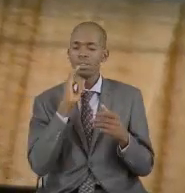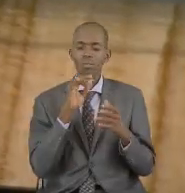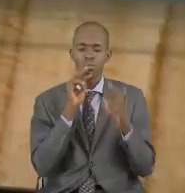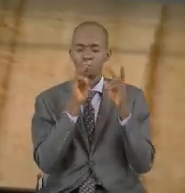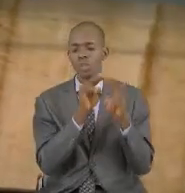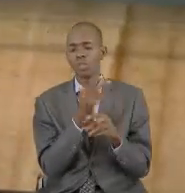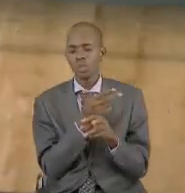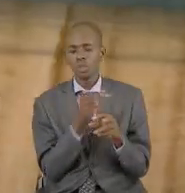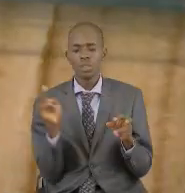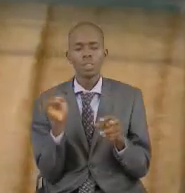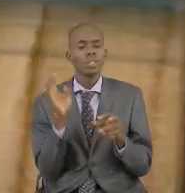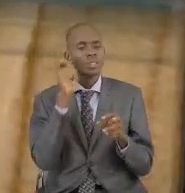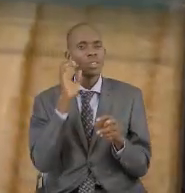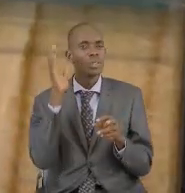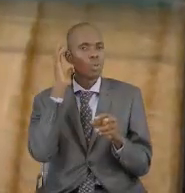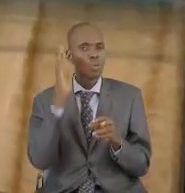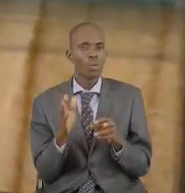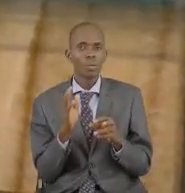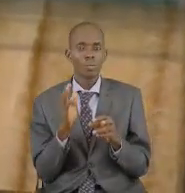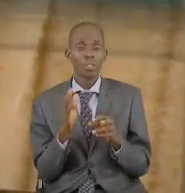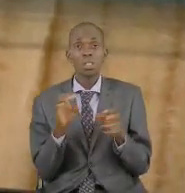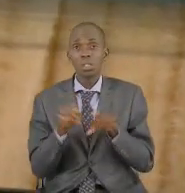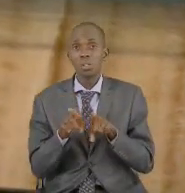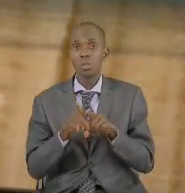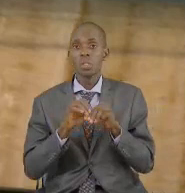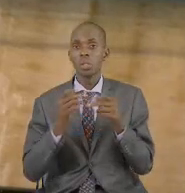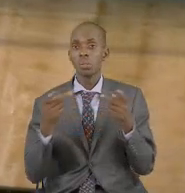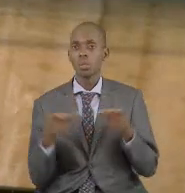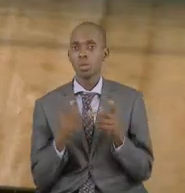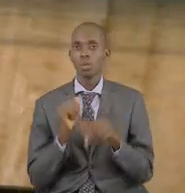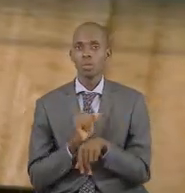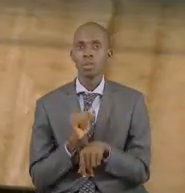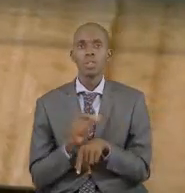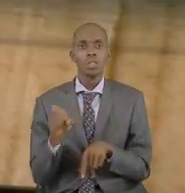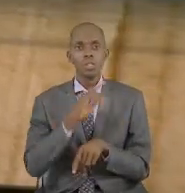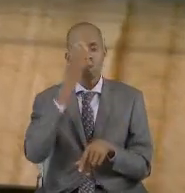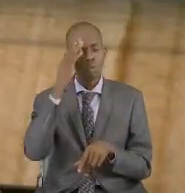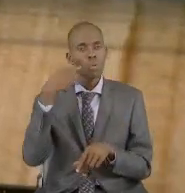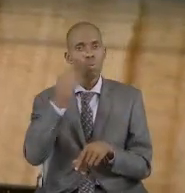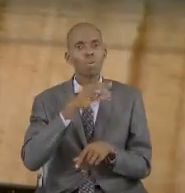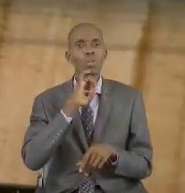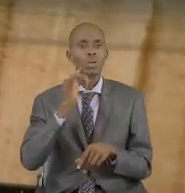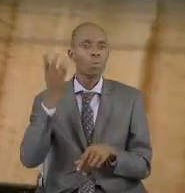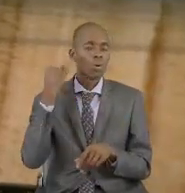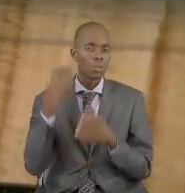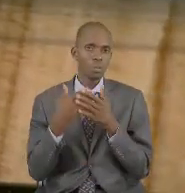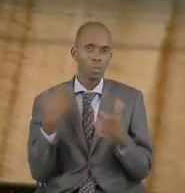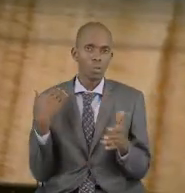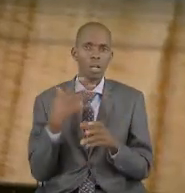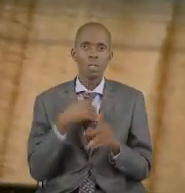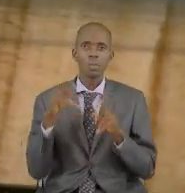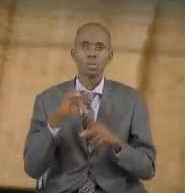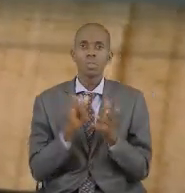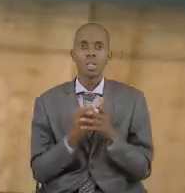in the case of Paul. They knew what he was before. Even the people that have not seen him for